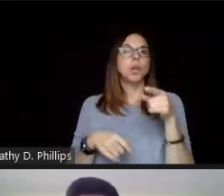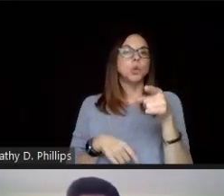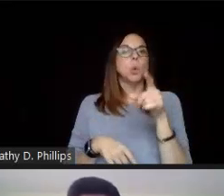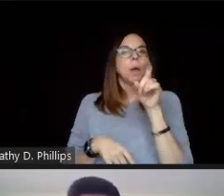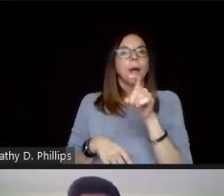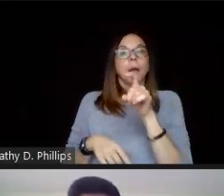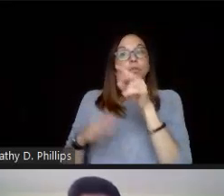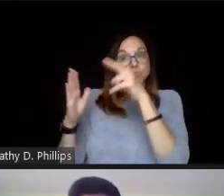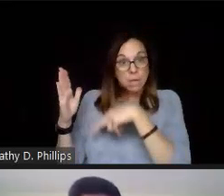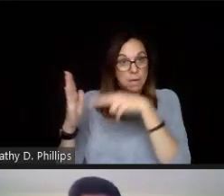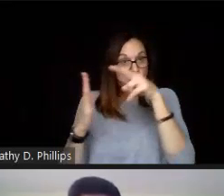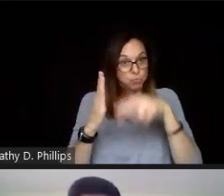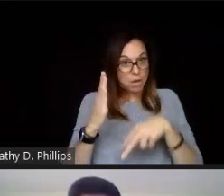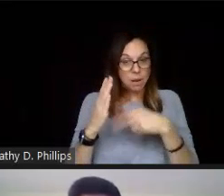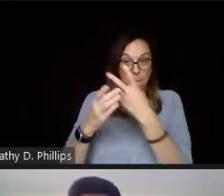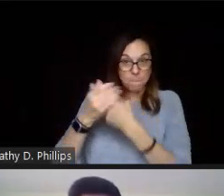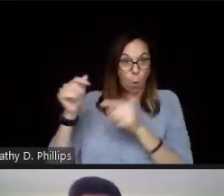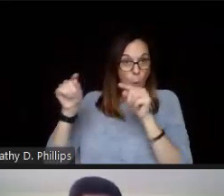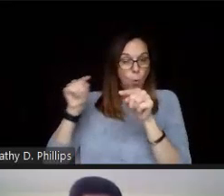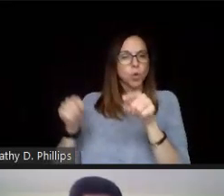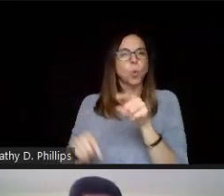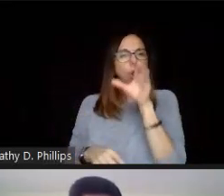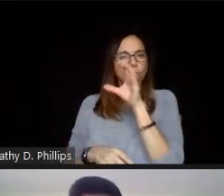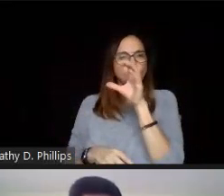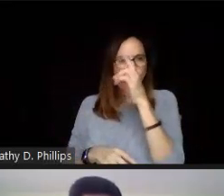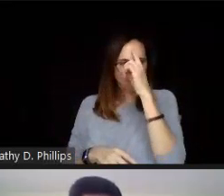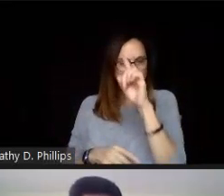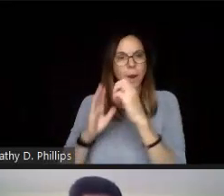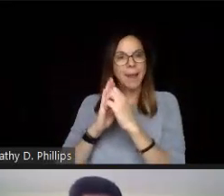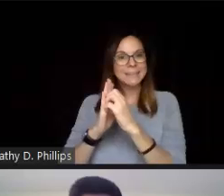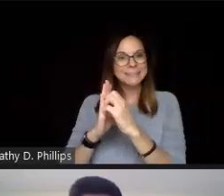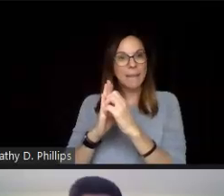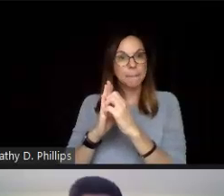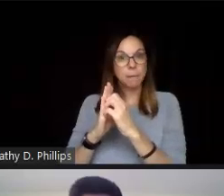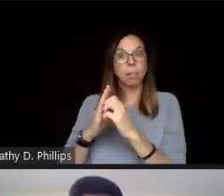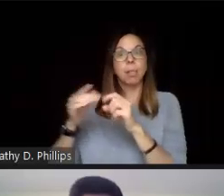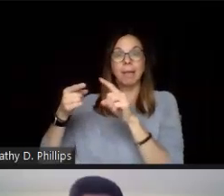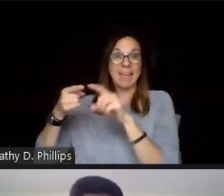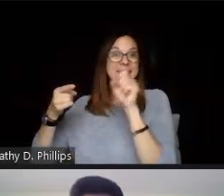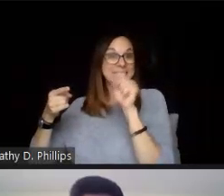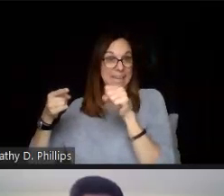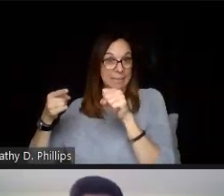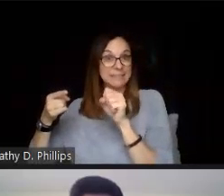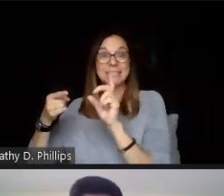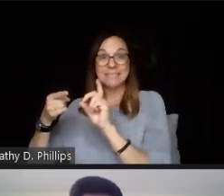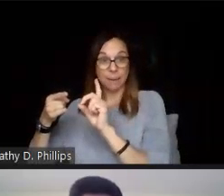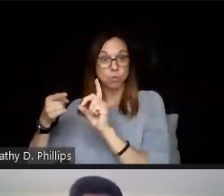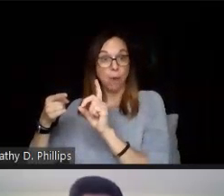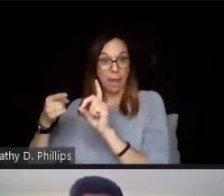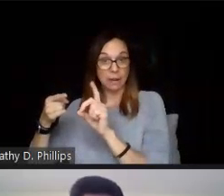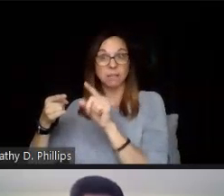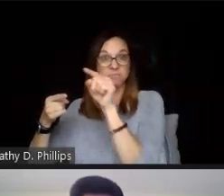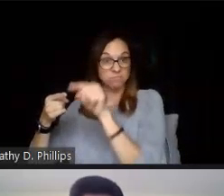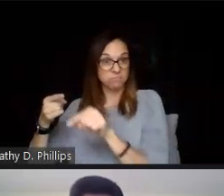when you read through both pages, you're looking for examples of what would be a democratic